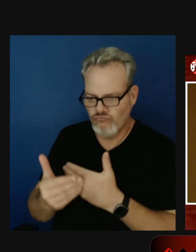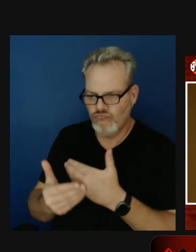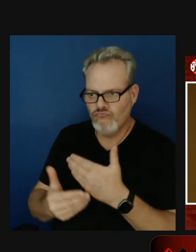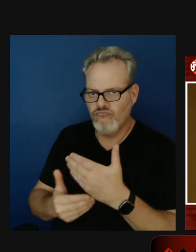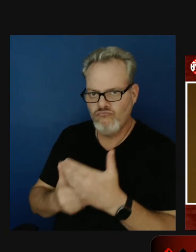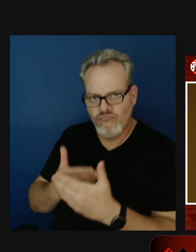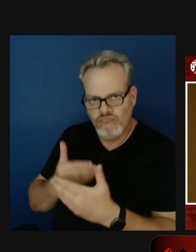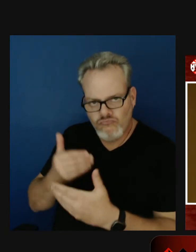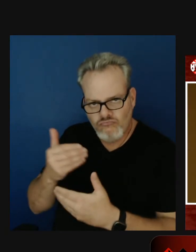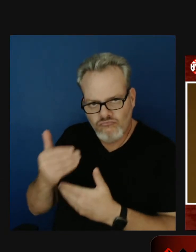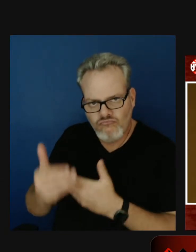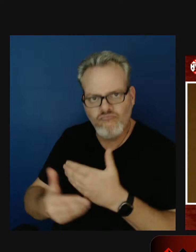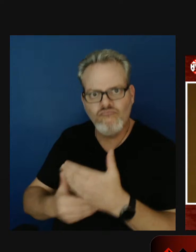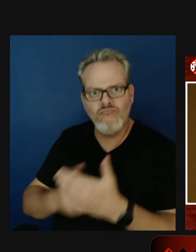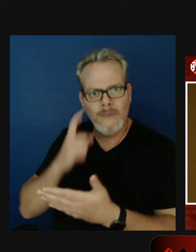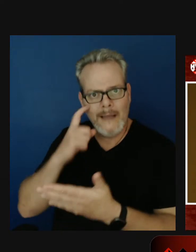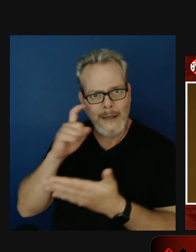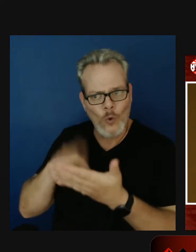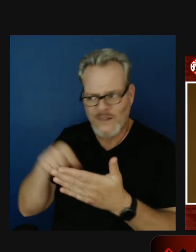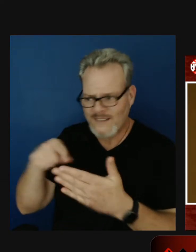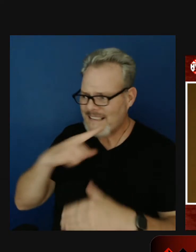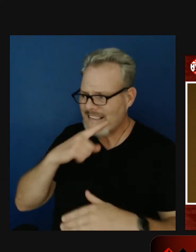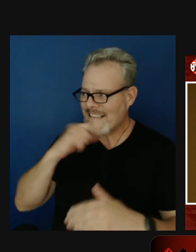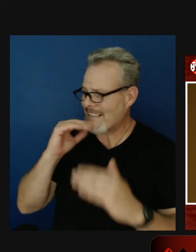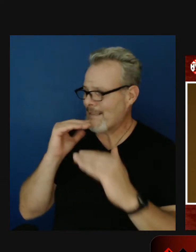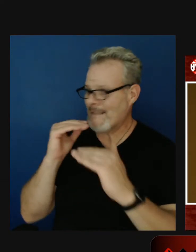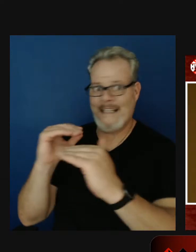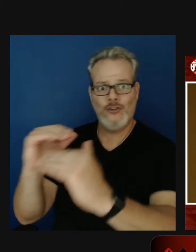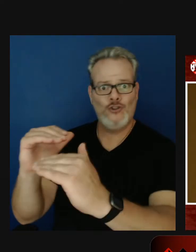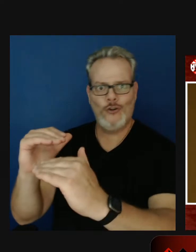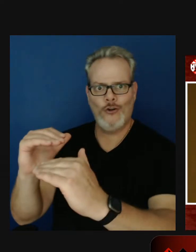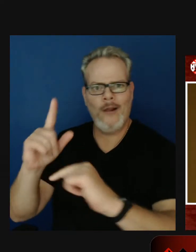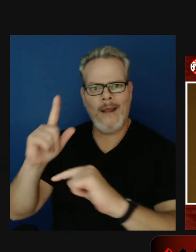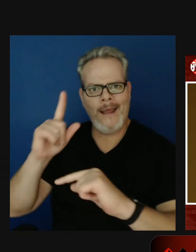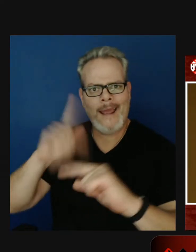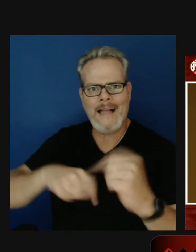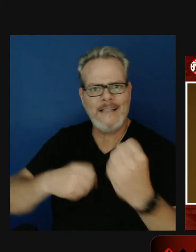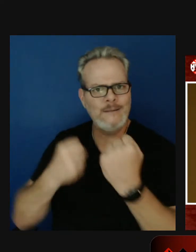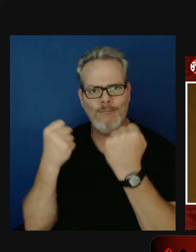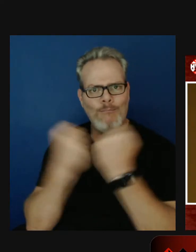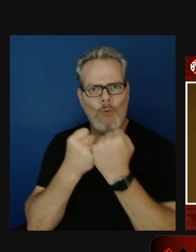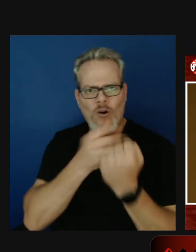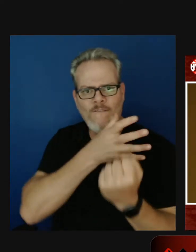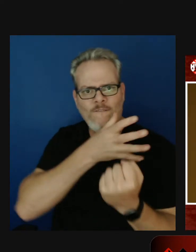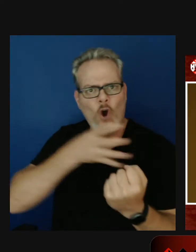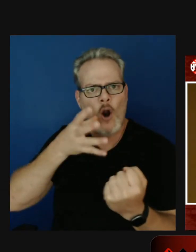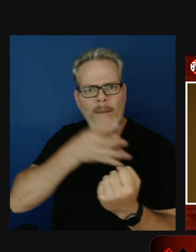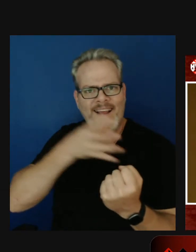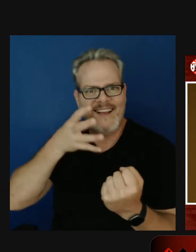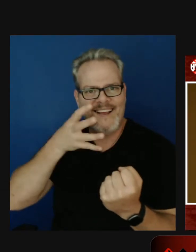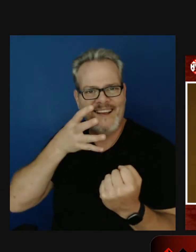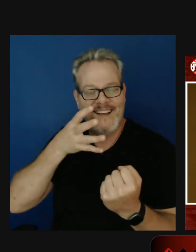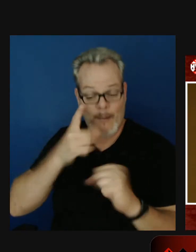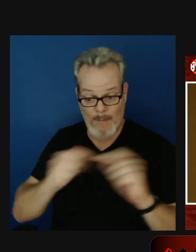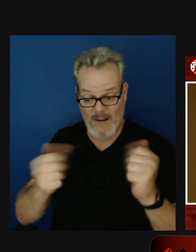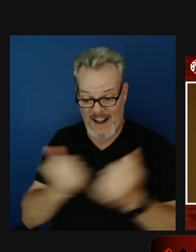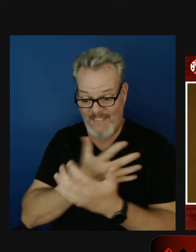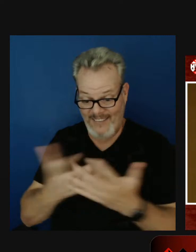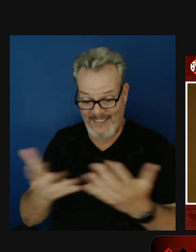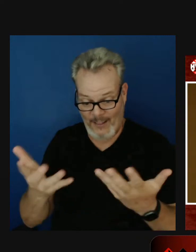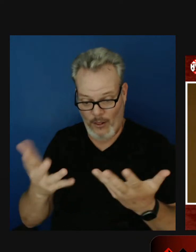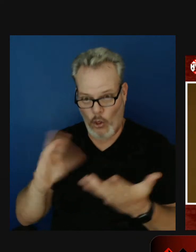mean, how many people can it actually support as far as agriculture goes? Things didn't quite turn out that way, but he was